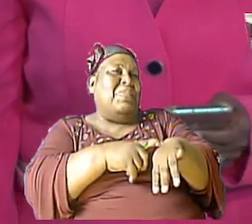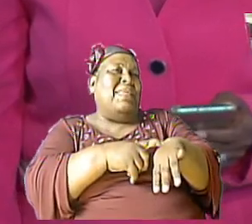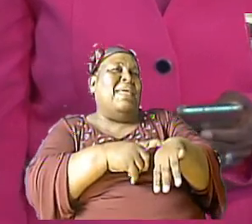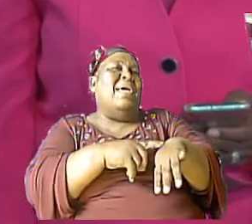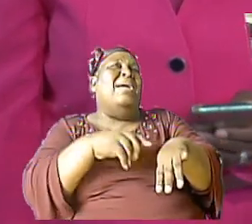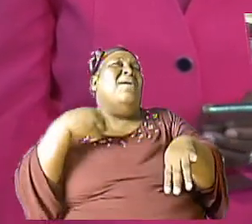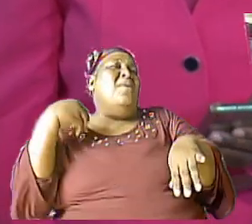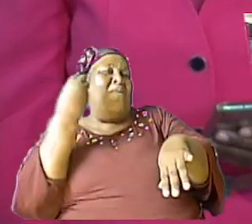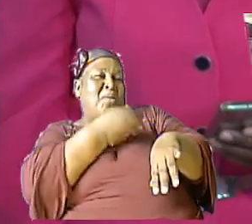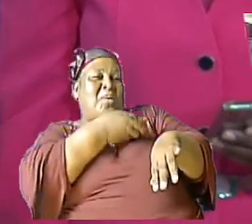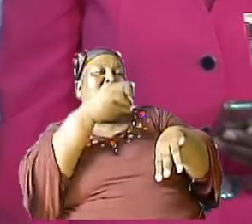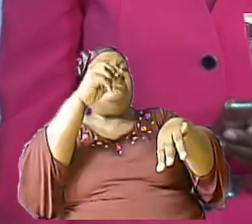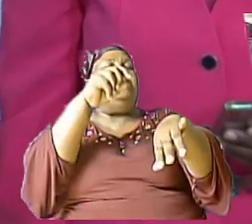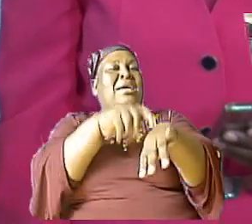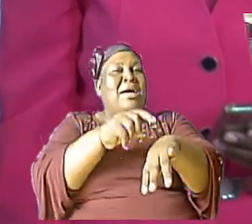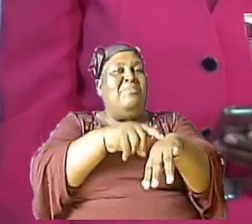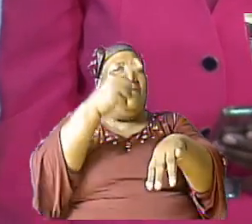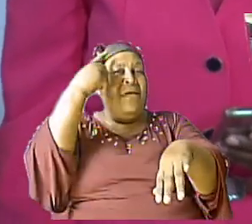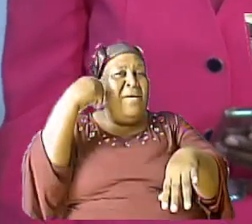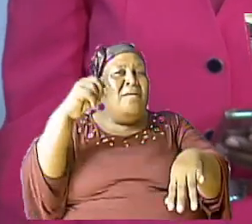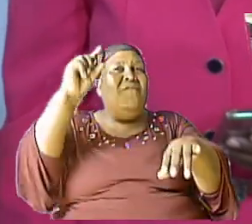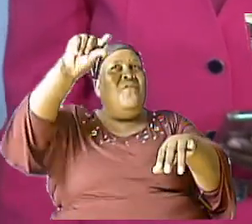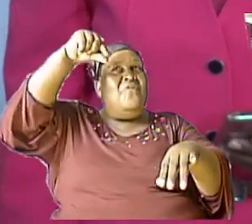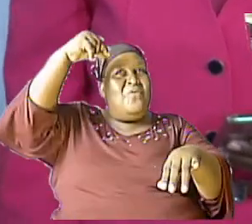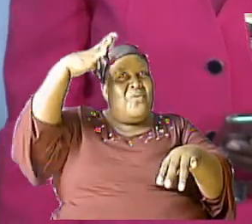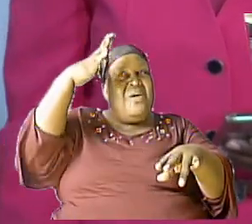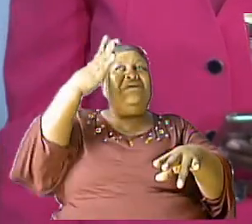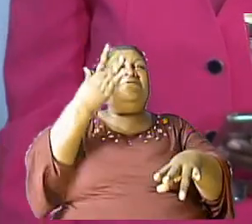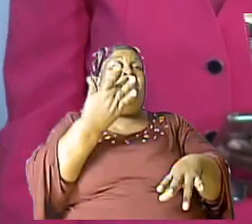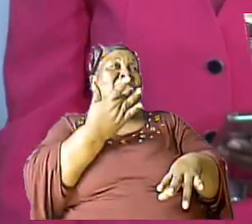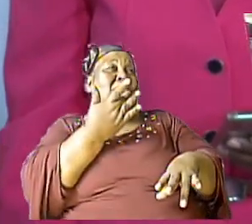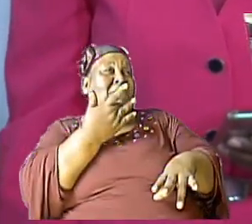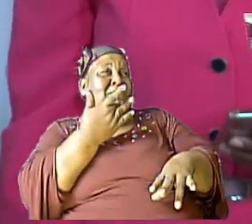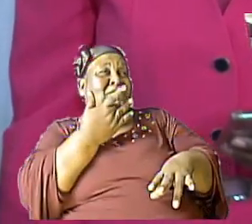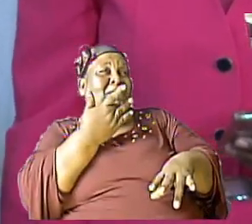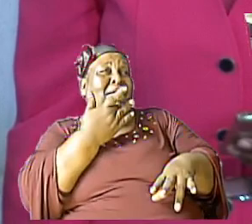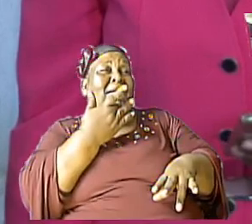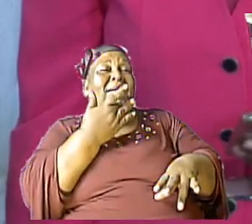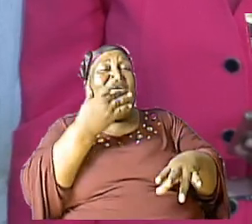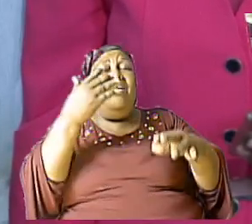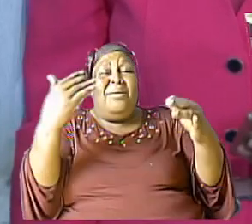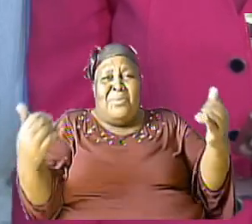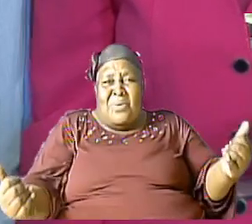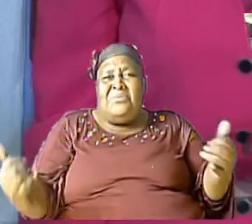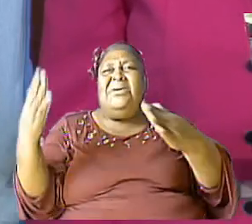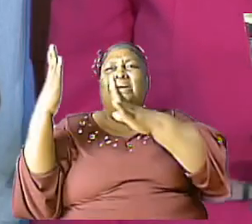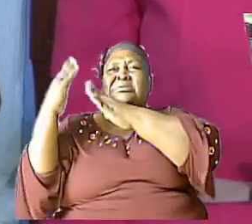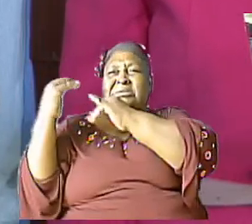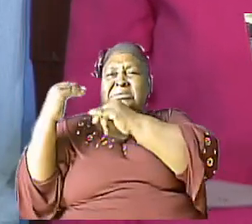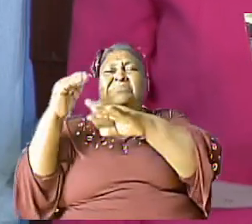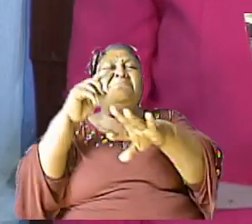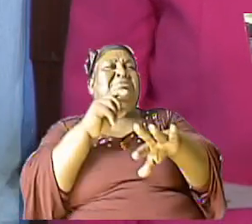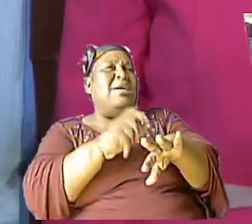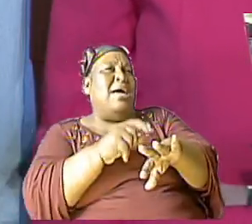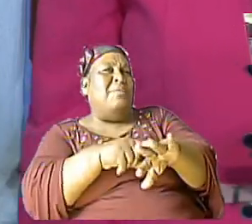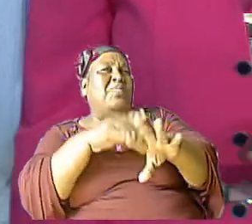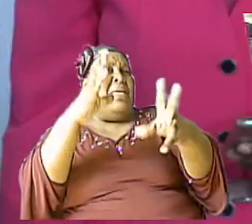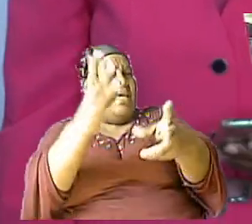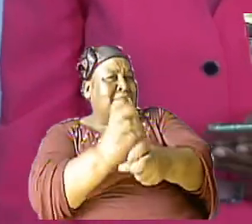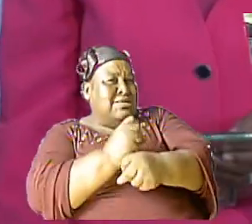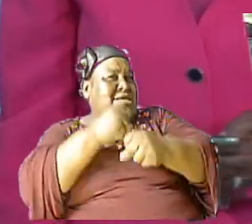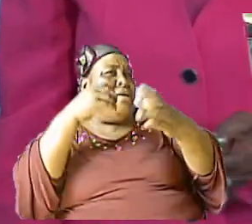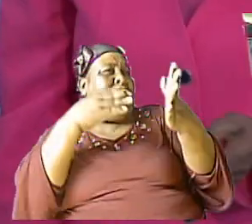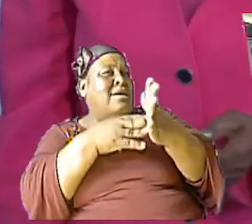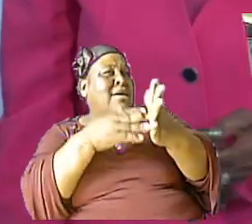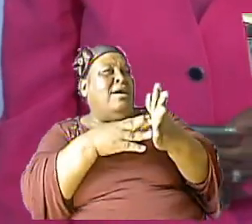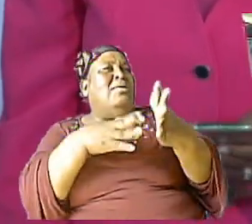is our season for the grace and favor. Now is the acceptable time to take back